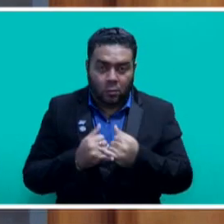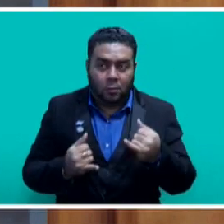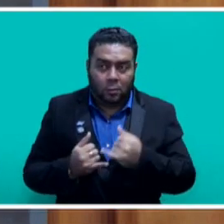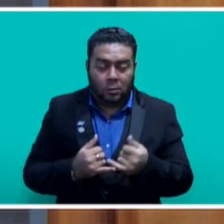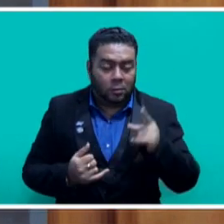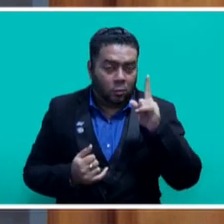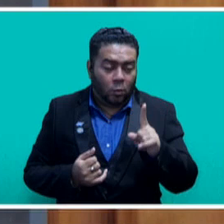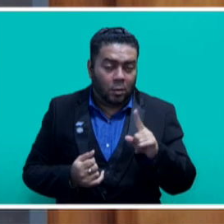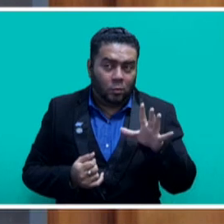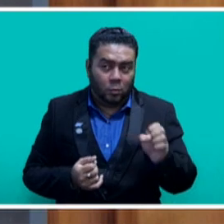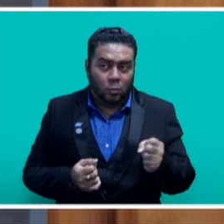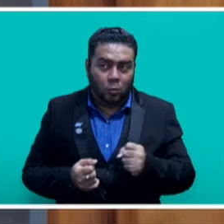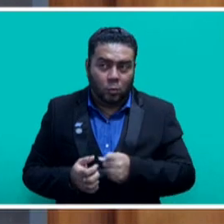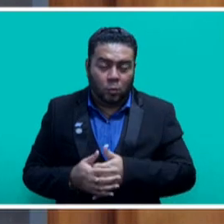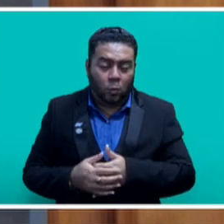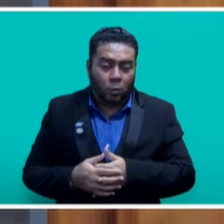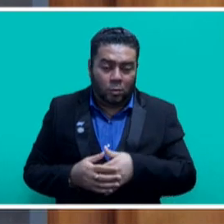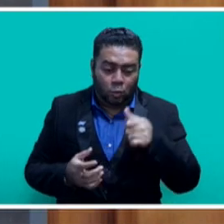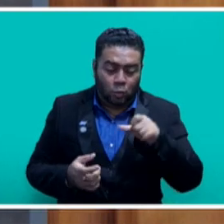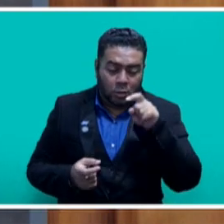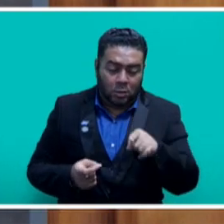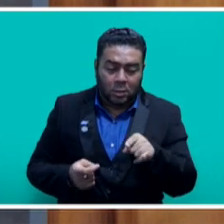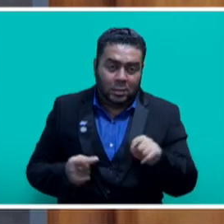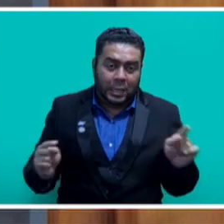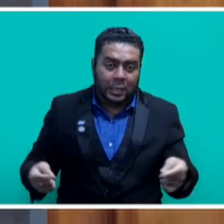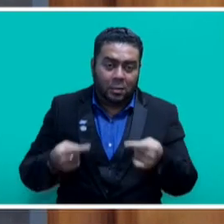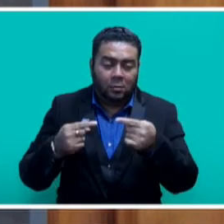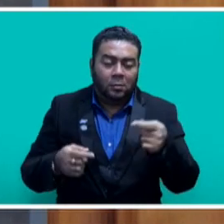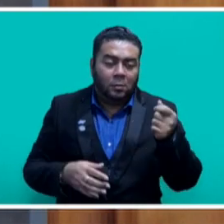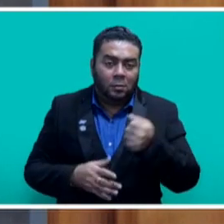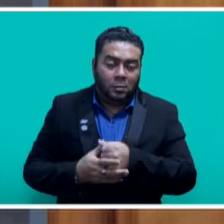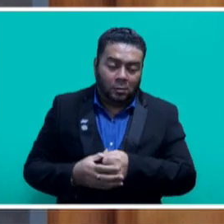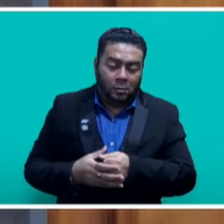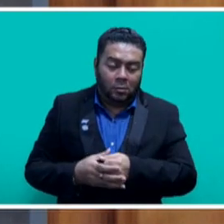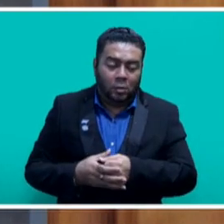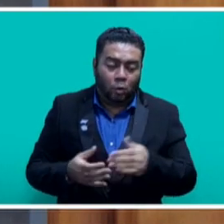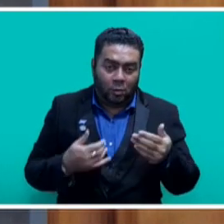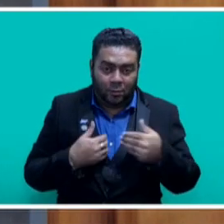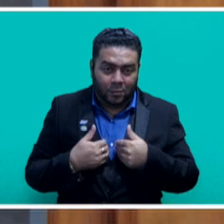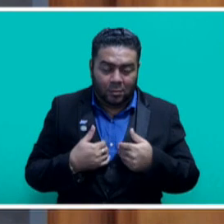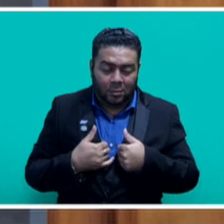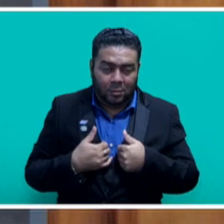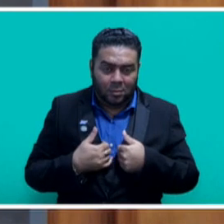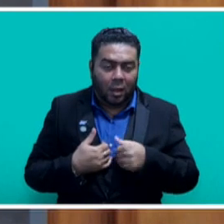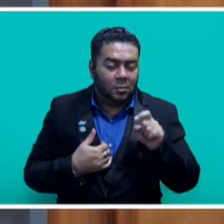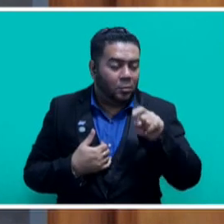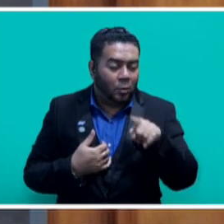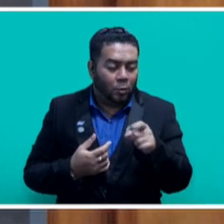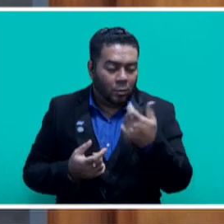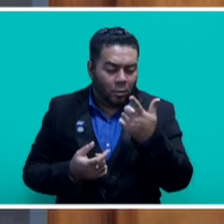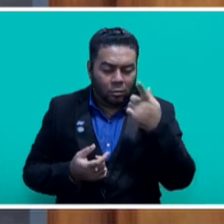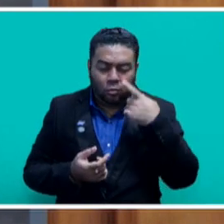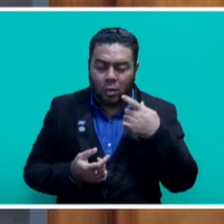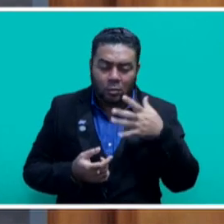that one would weaponize that commitment and mass personnel as though is one of the trying